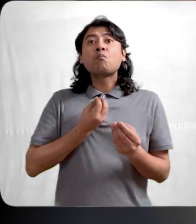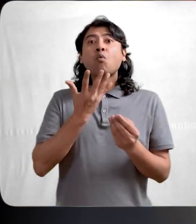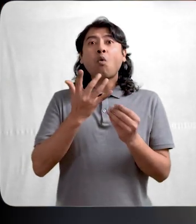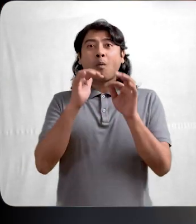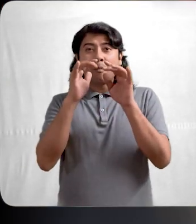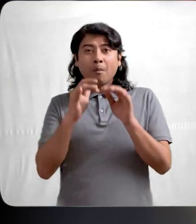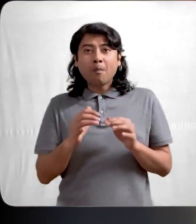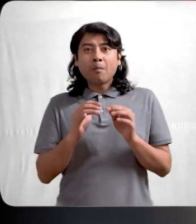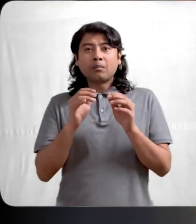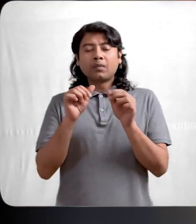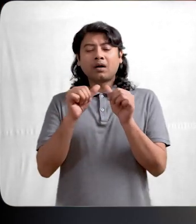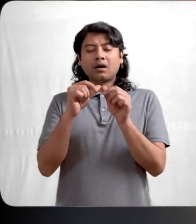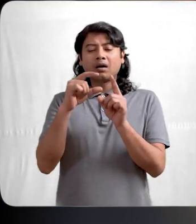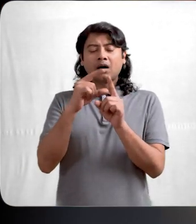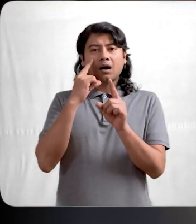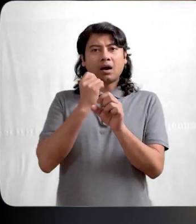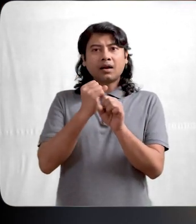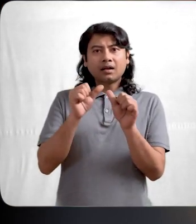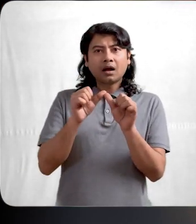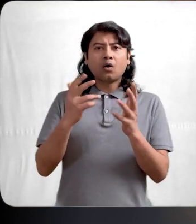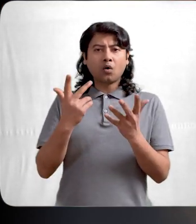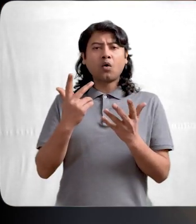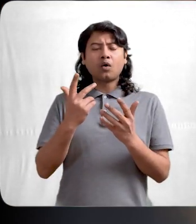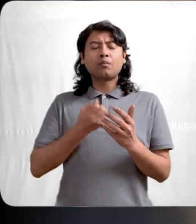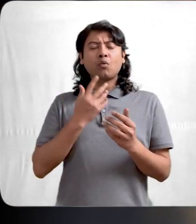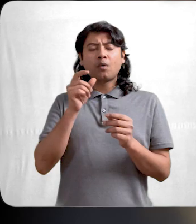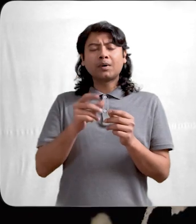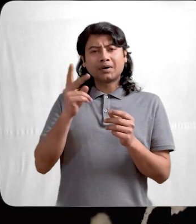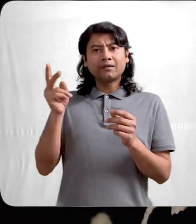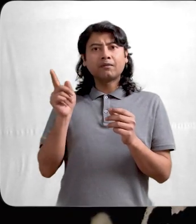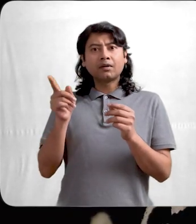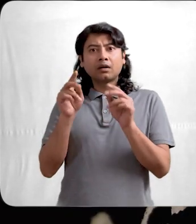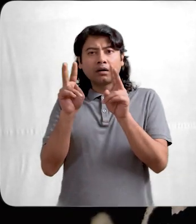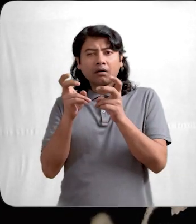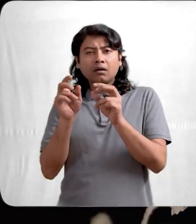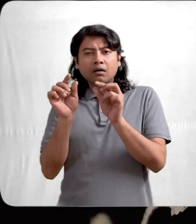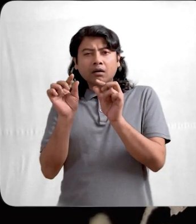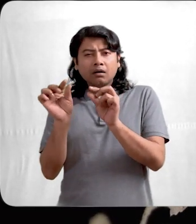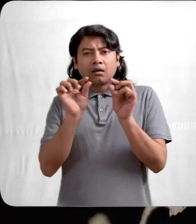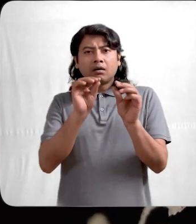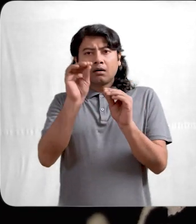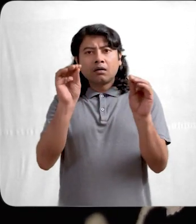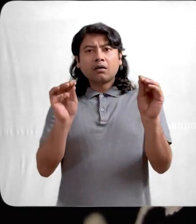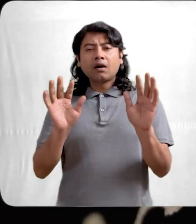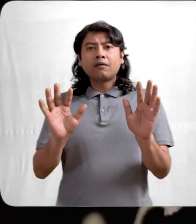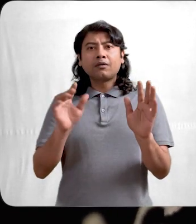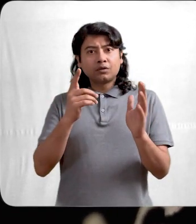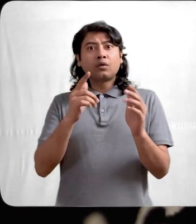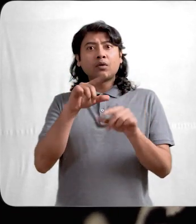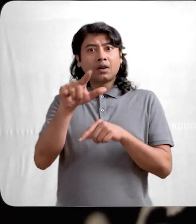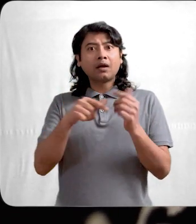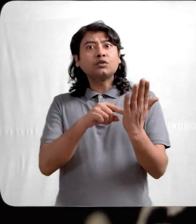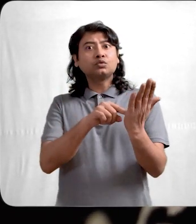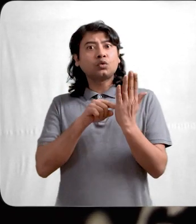And then sometimes I use poetry lines from Adiga and various other poets, but you'll not be able to read it. The idea is to invoke